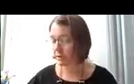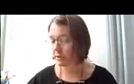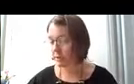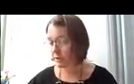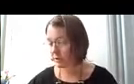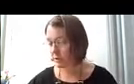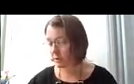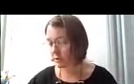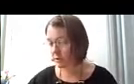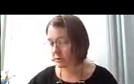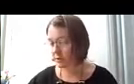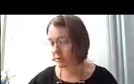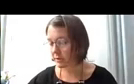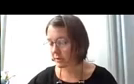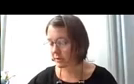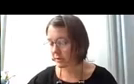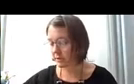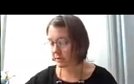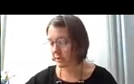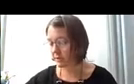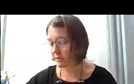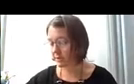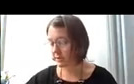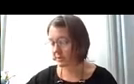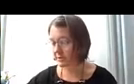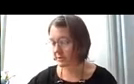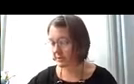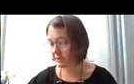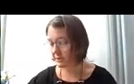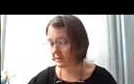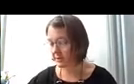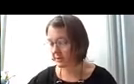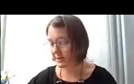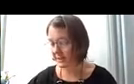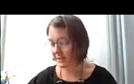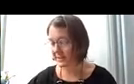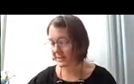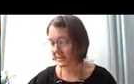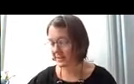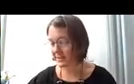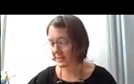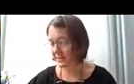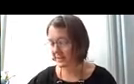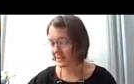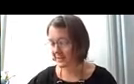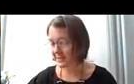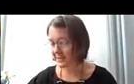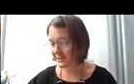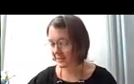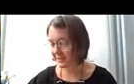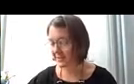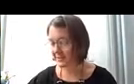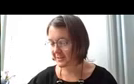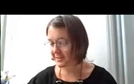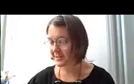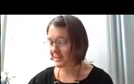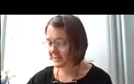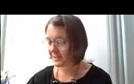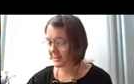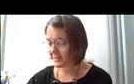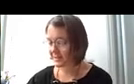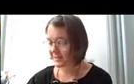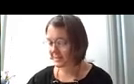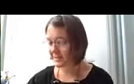with? I've got an operating theatre assistant. Yes. I've got an occupational